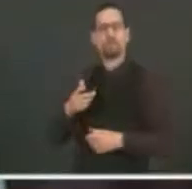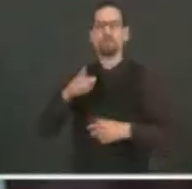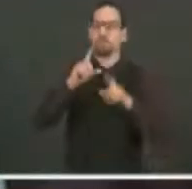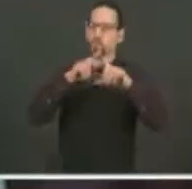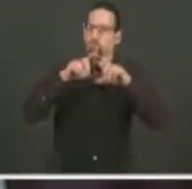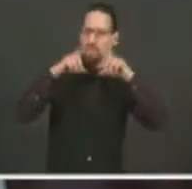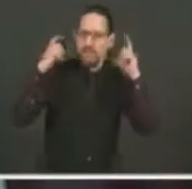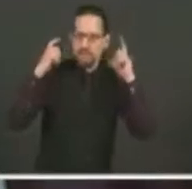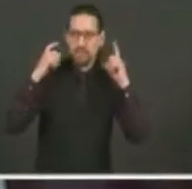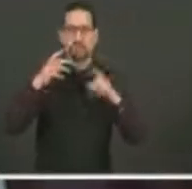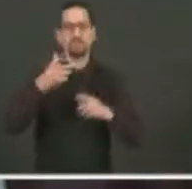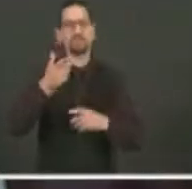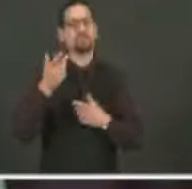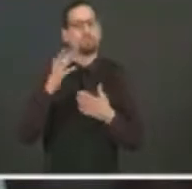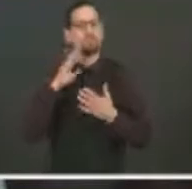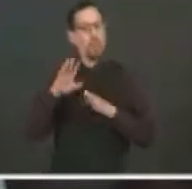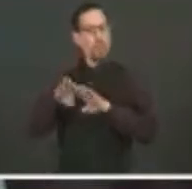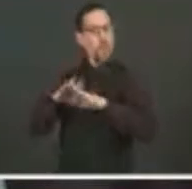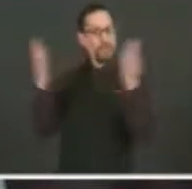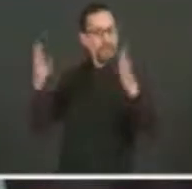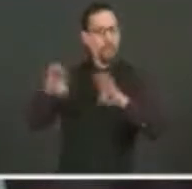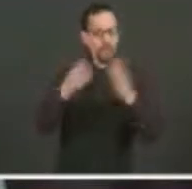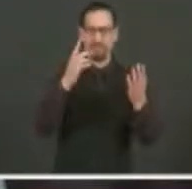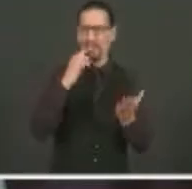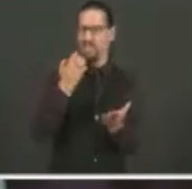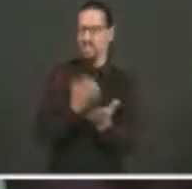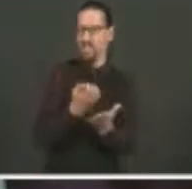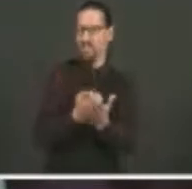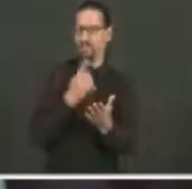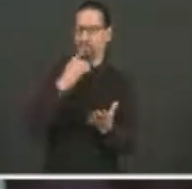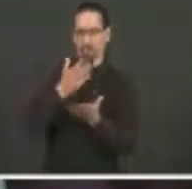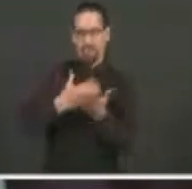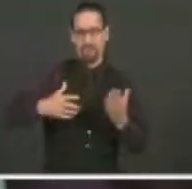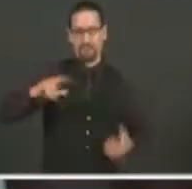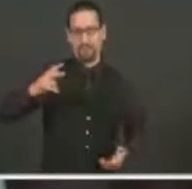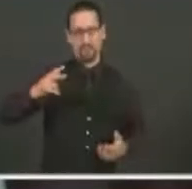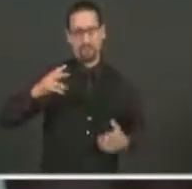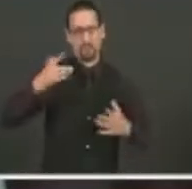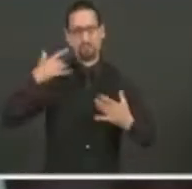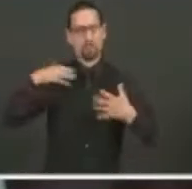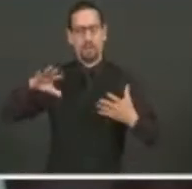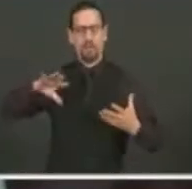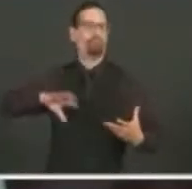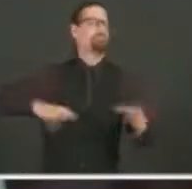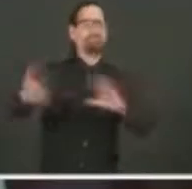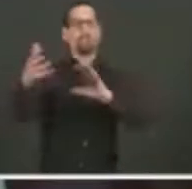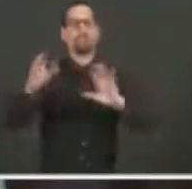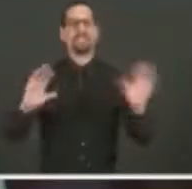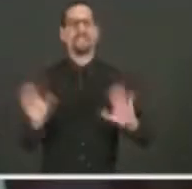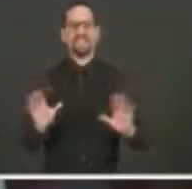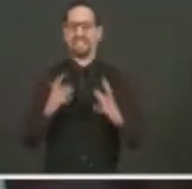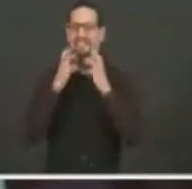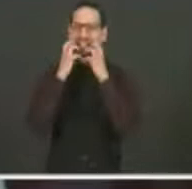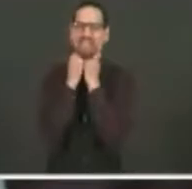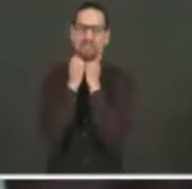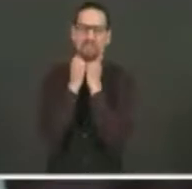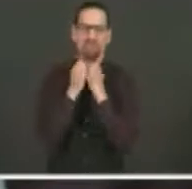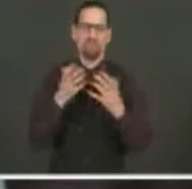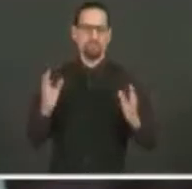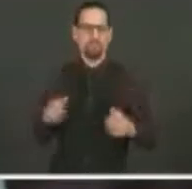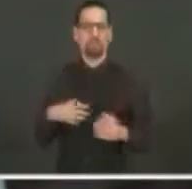trouble. My approach this entire time has been not to be heavy-handed with